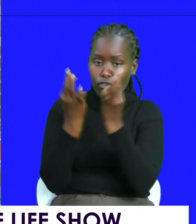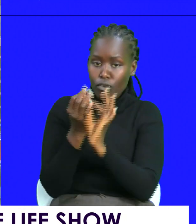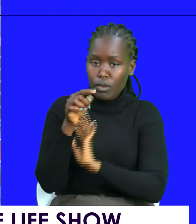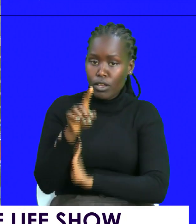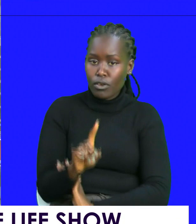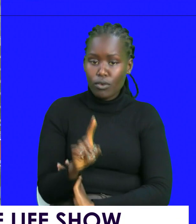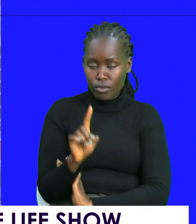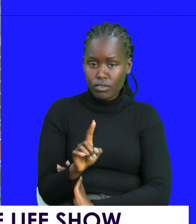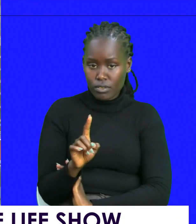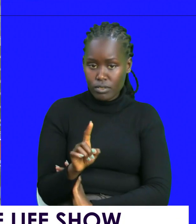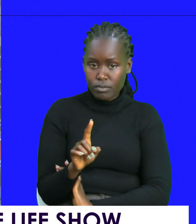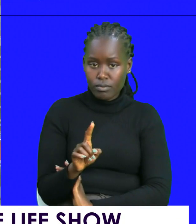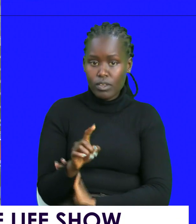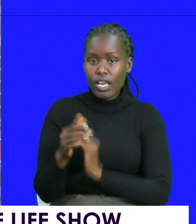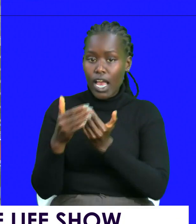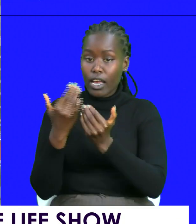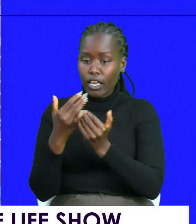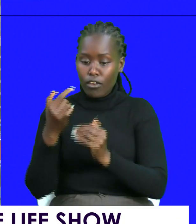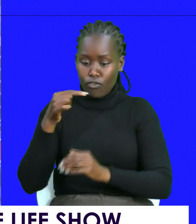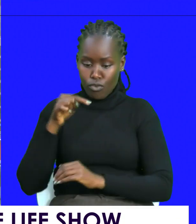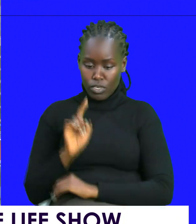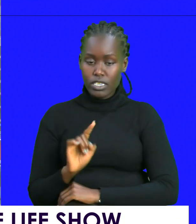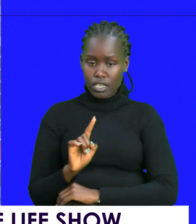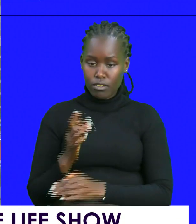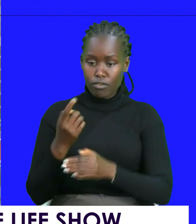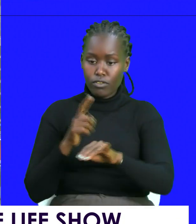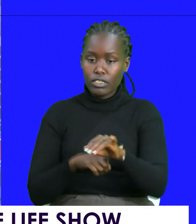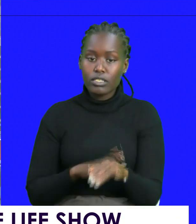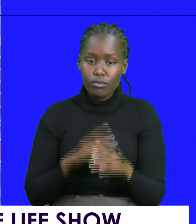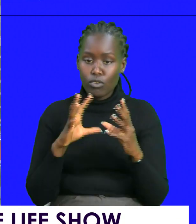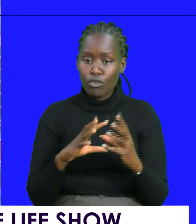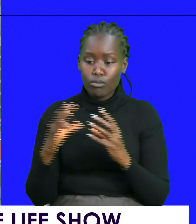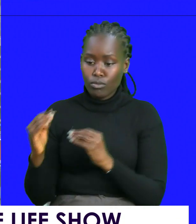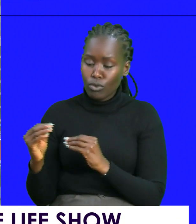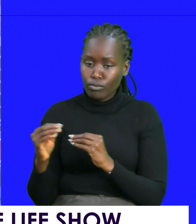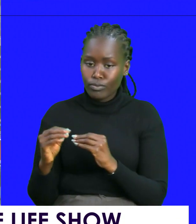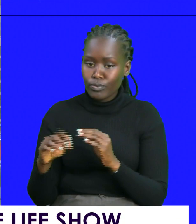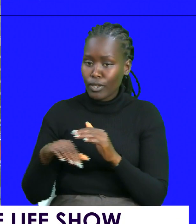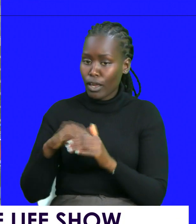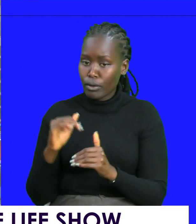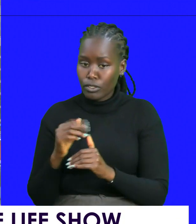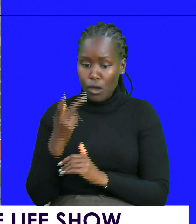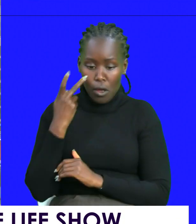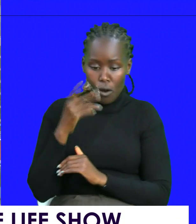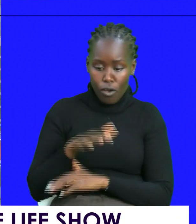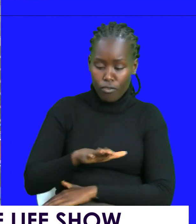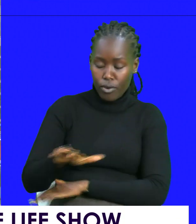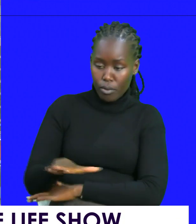for a holiday. Treat yourself for a time. Go out. Look for some space to